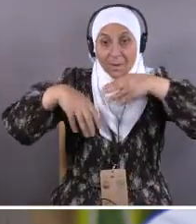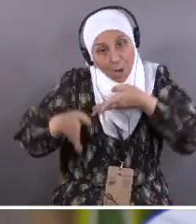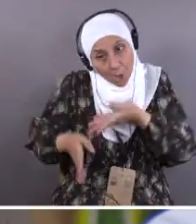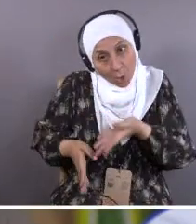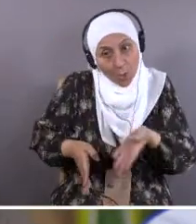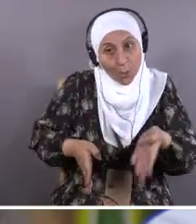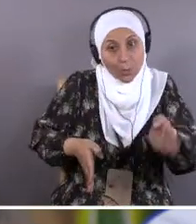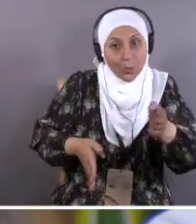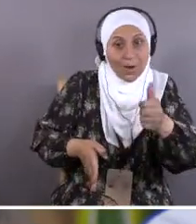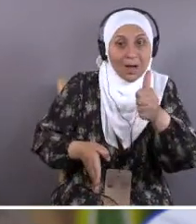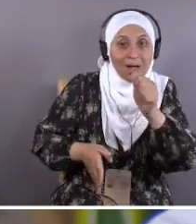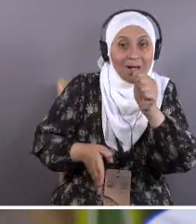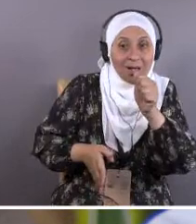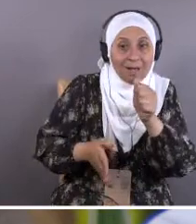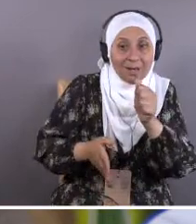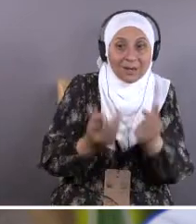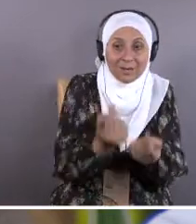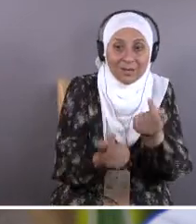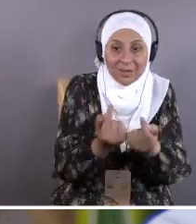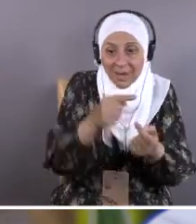if it rains,